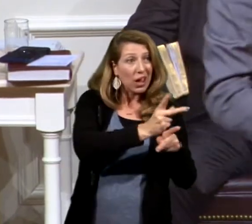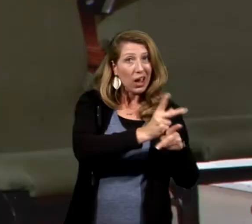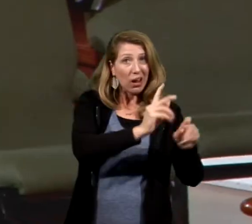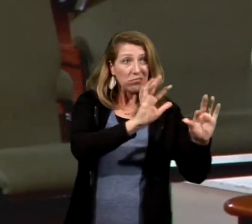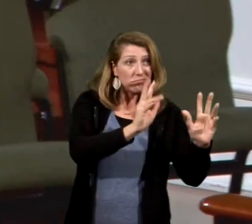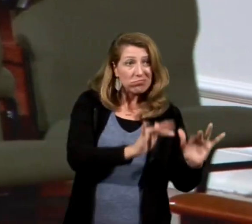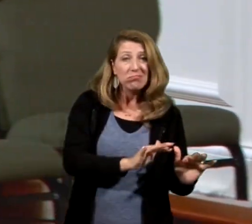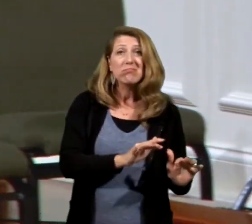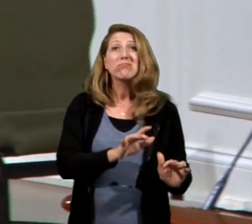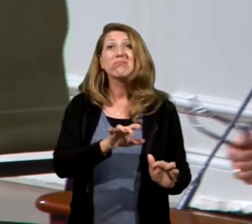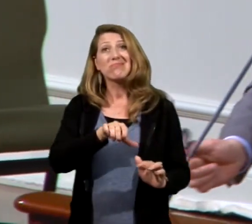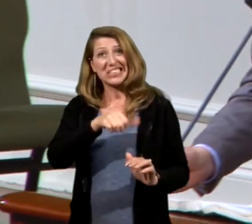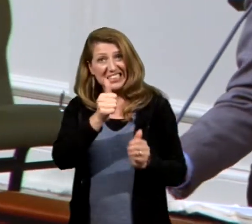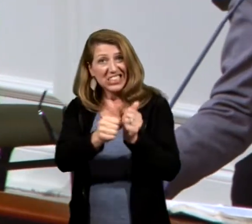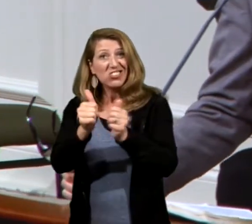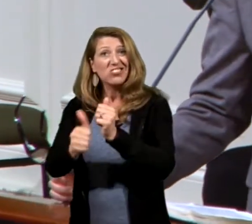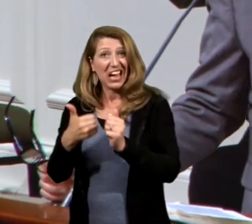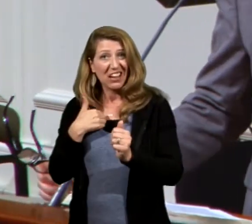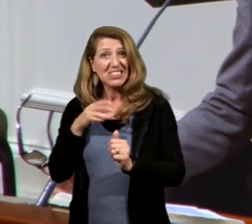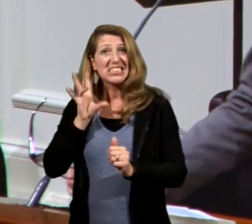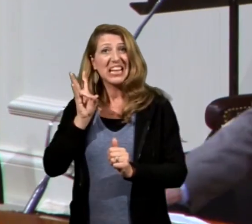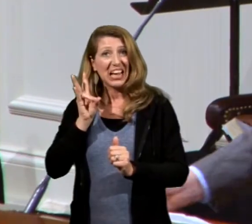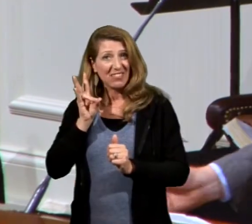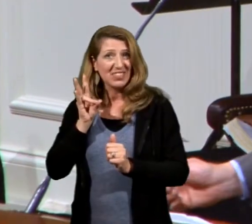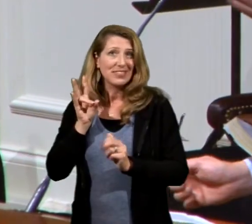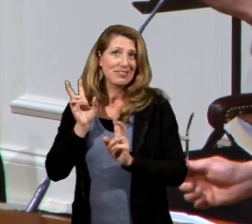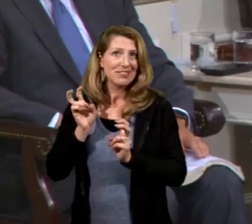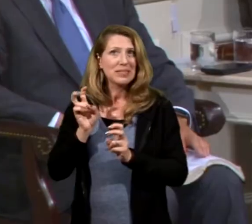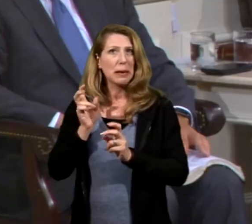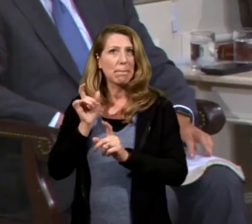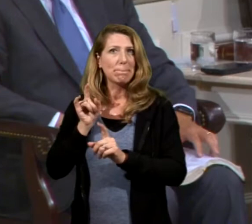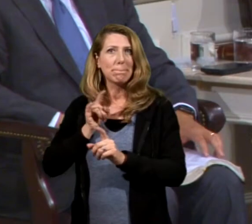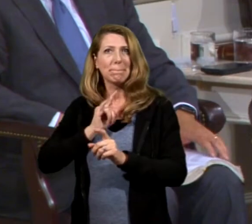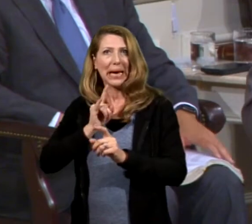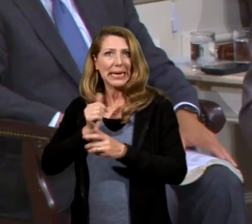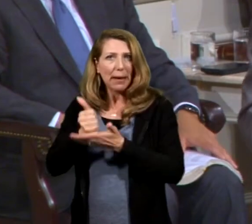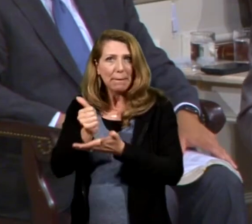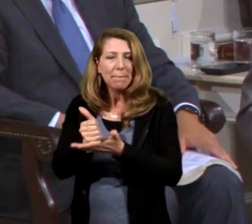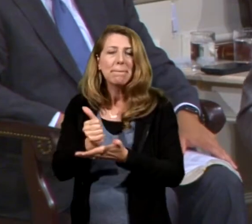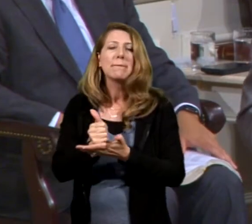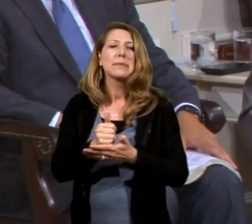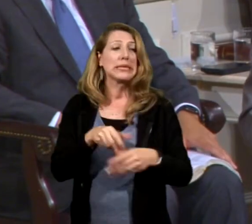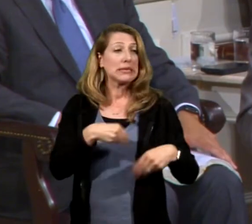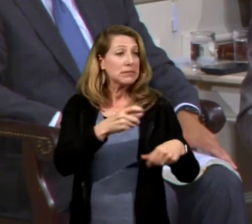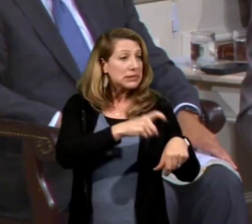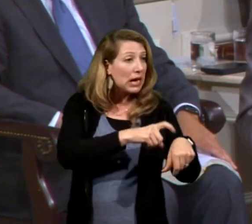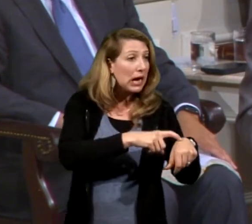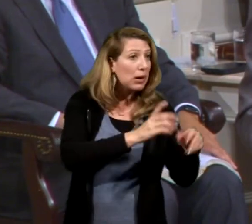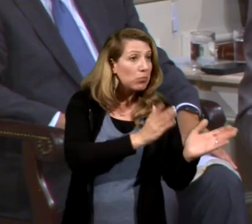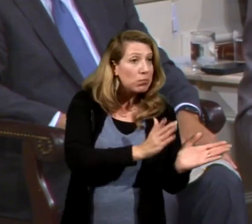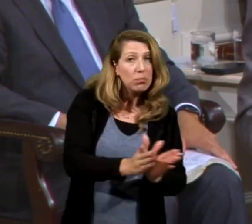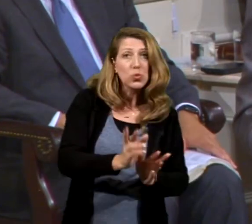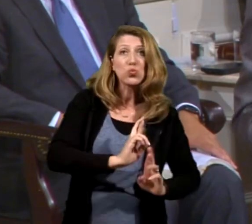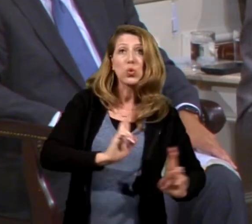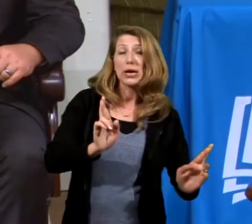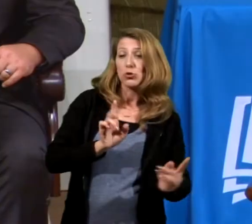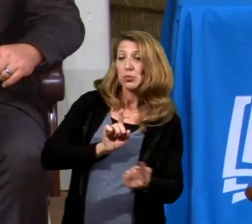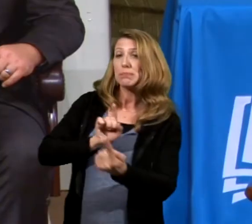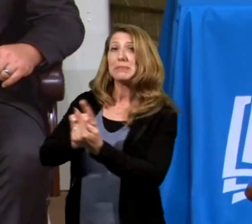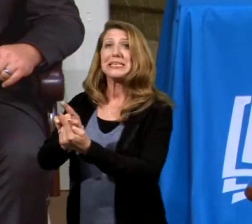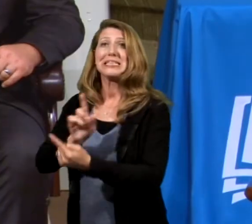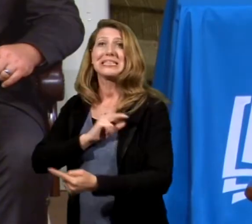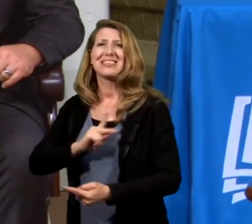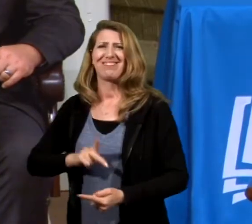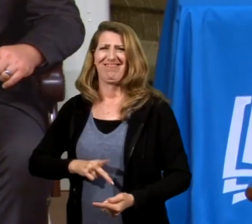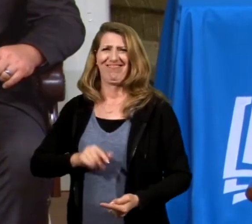care of them and spoil them and help them. Gave them time to prepare to meet the king. And, of course, this is not